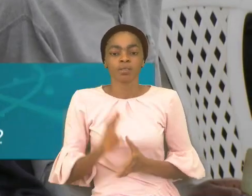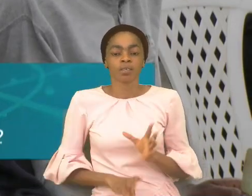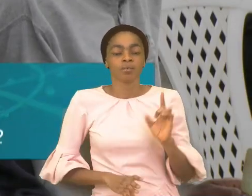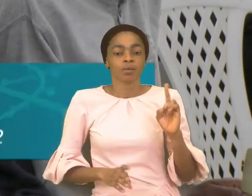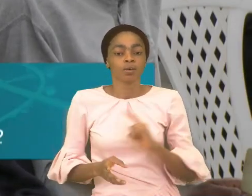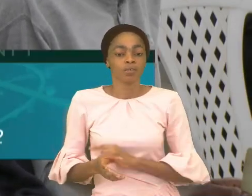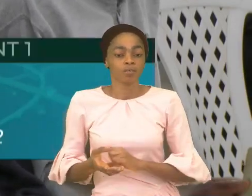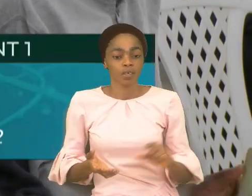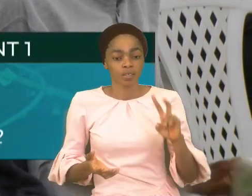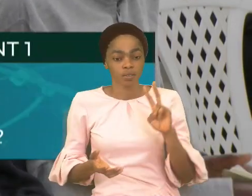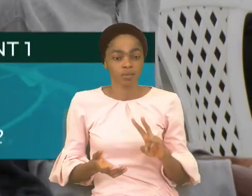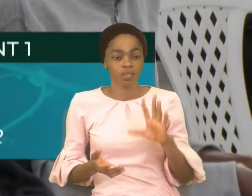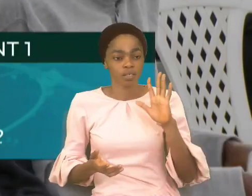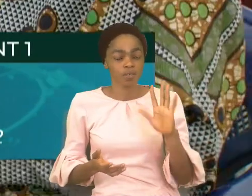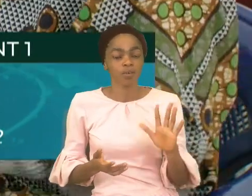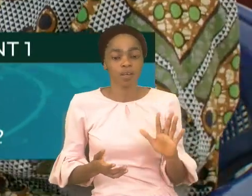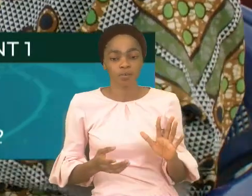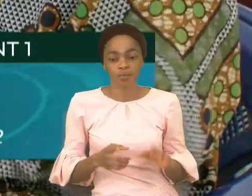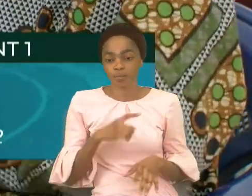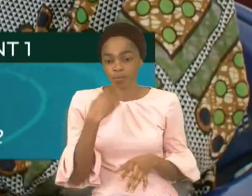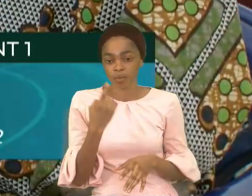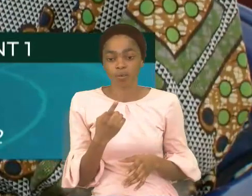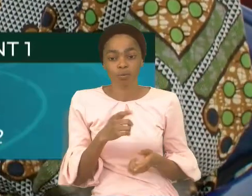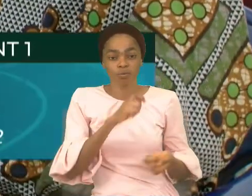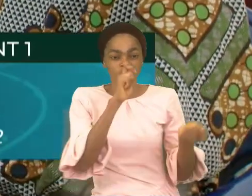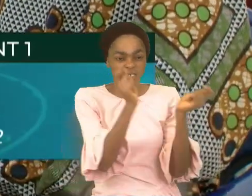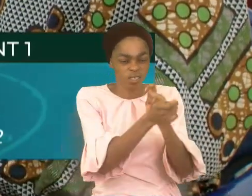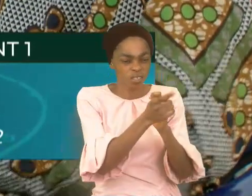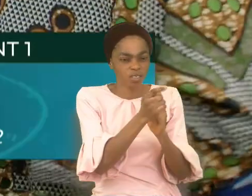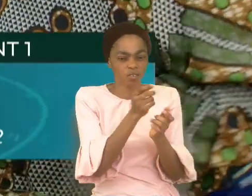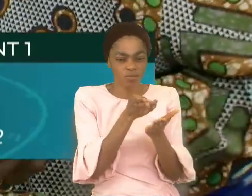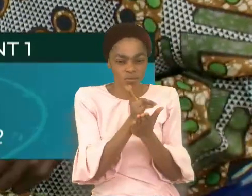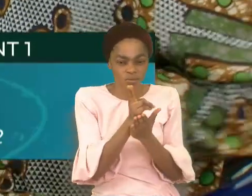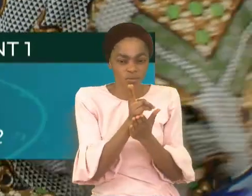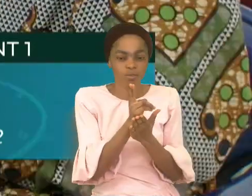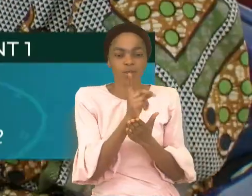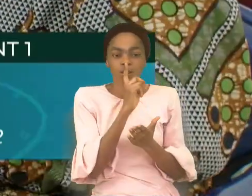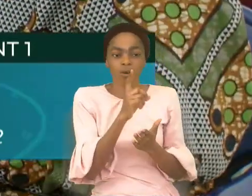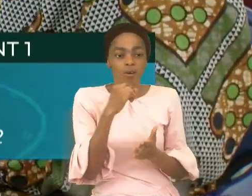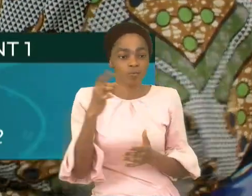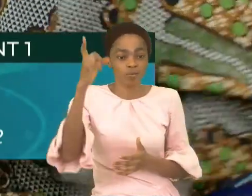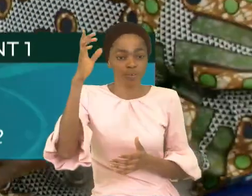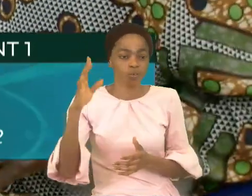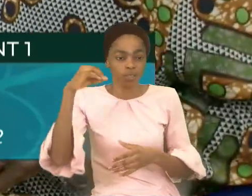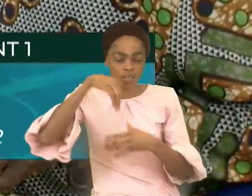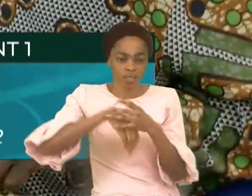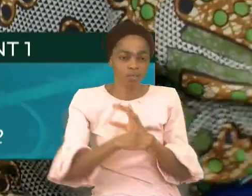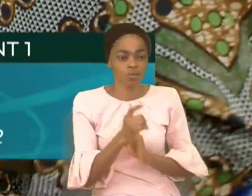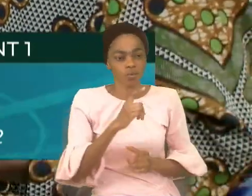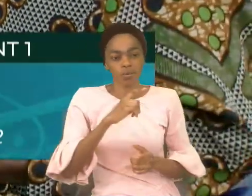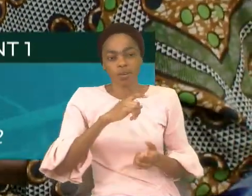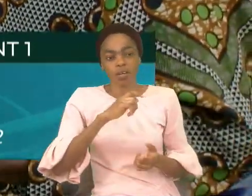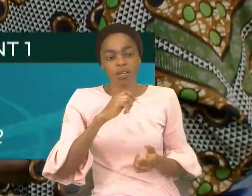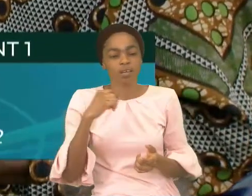God into a lie and worshiped and served the creatures more